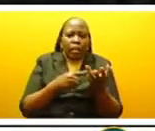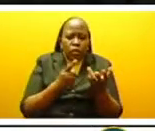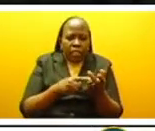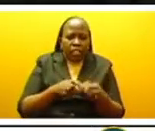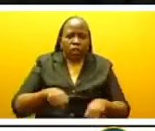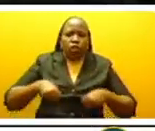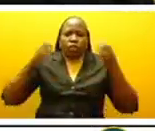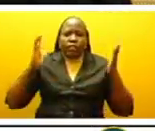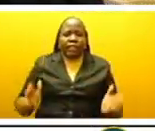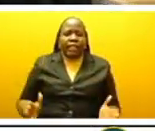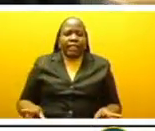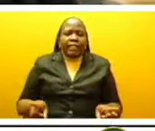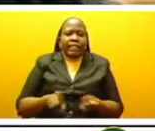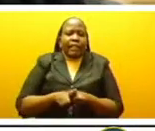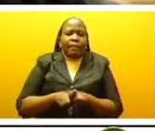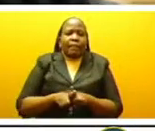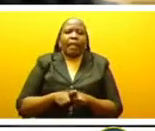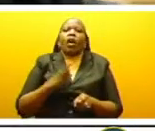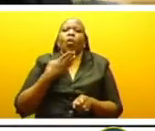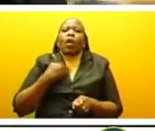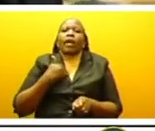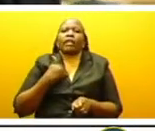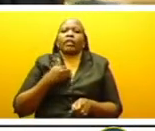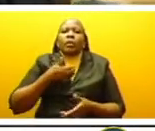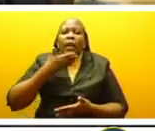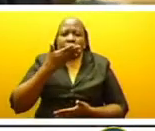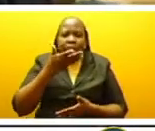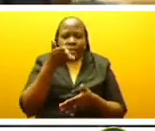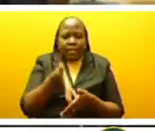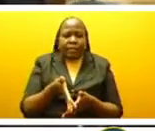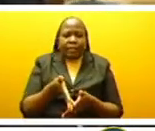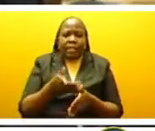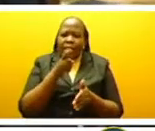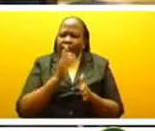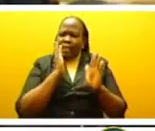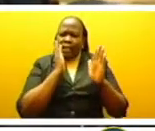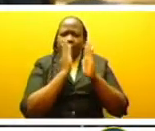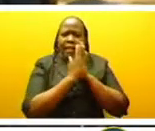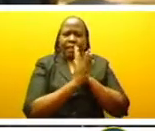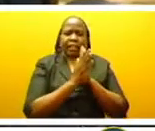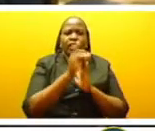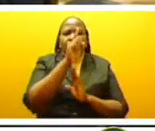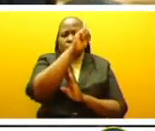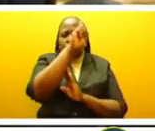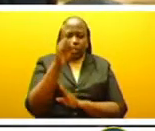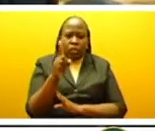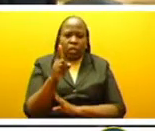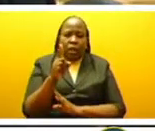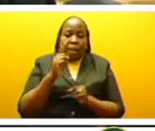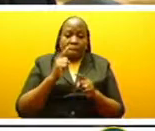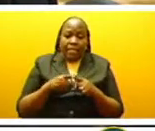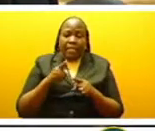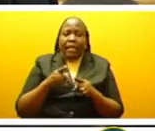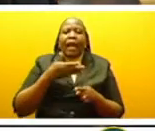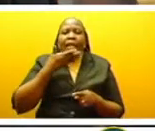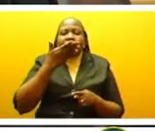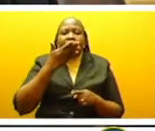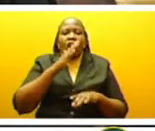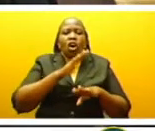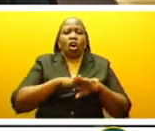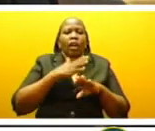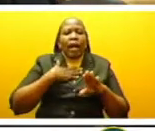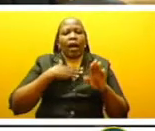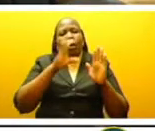would wish to address this question. It is a direct one, and the answer lies in the Constitution.